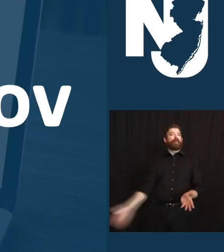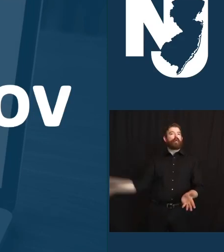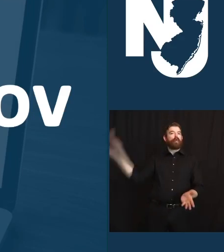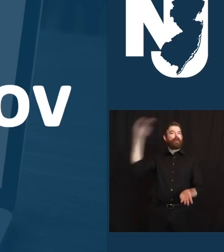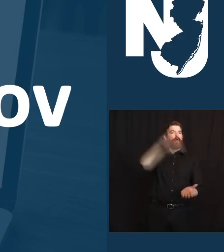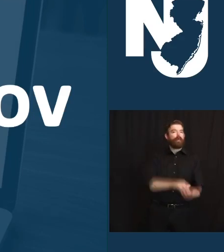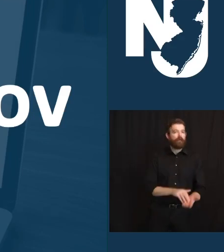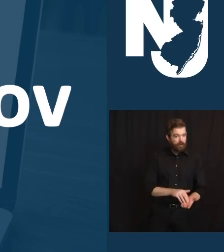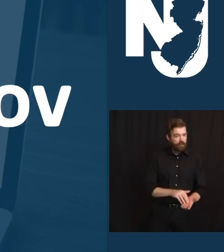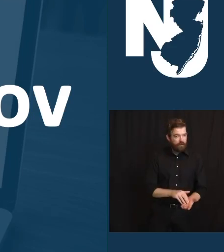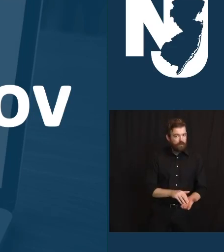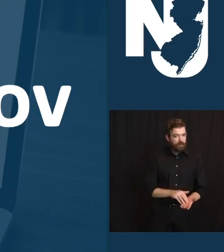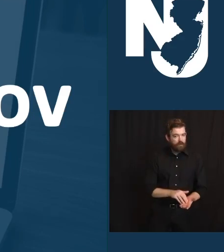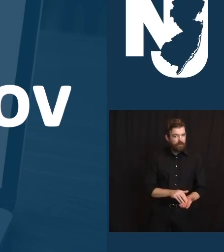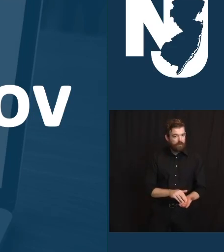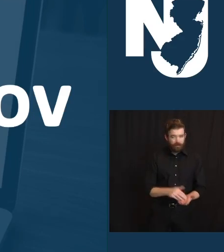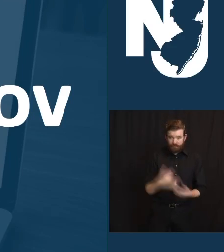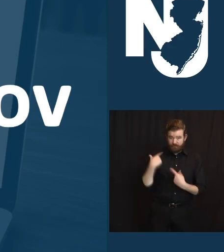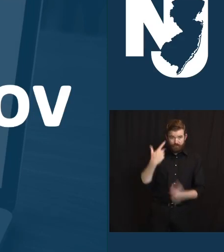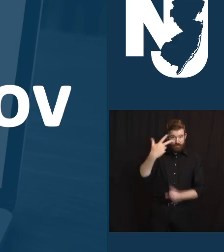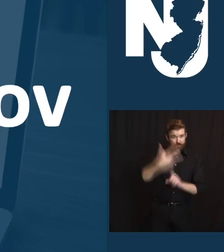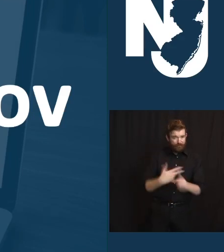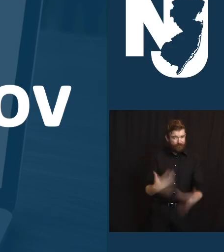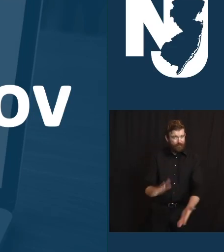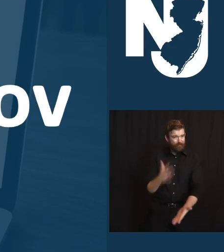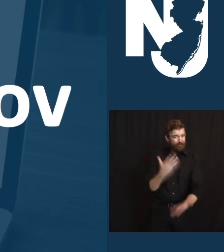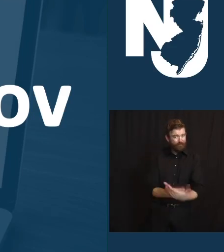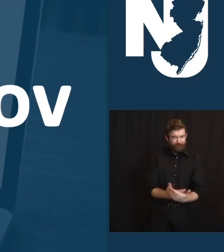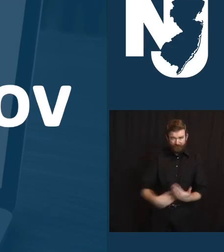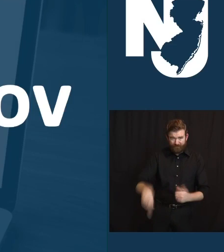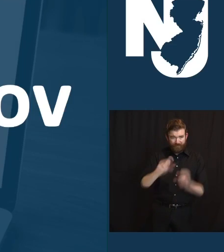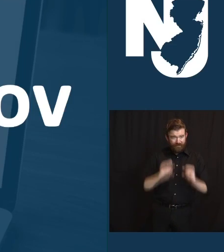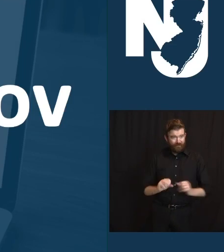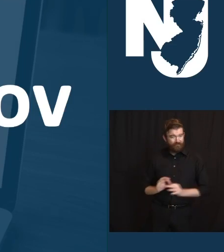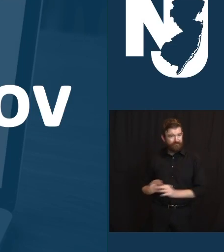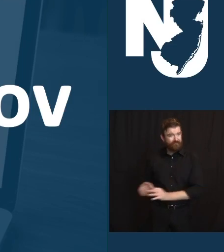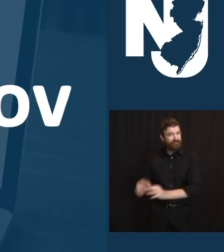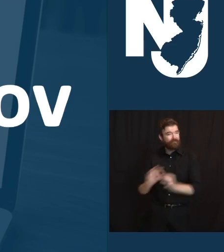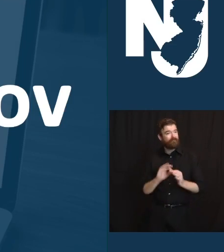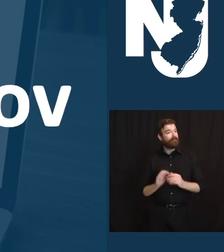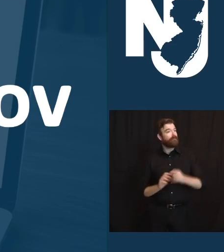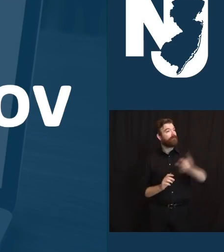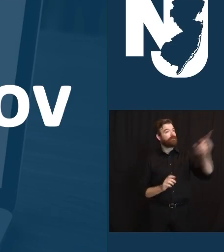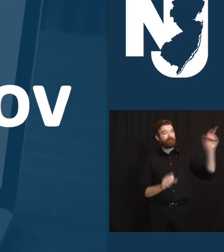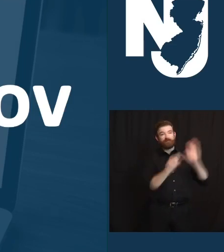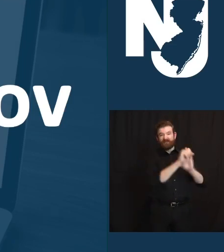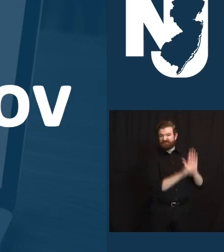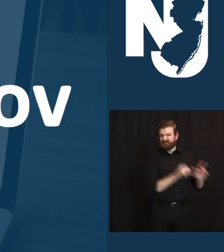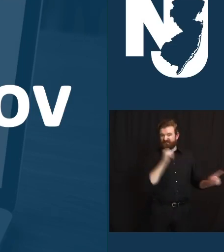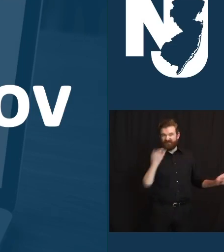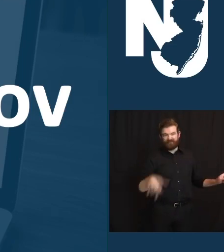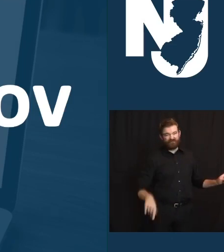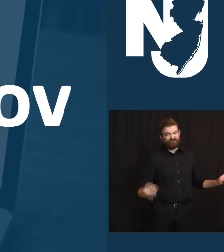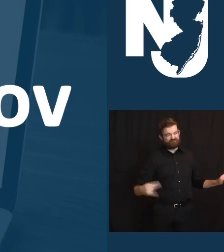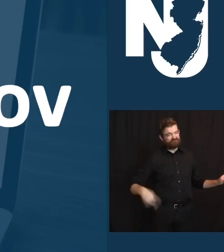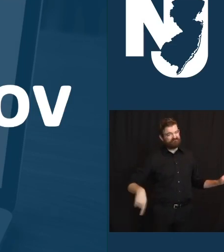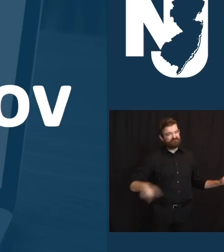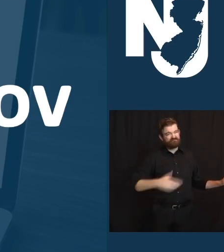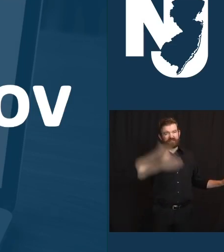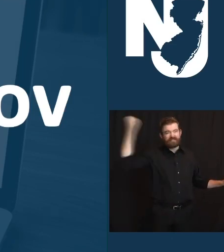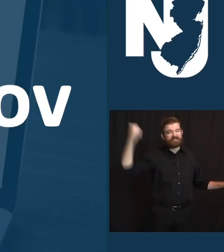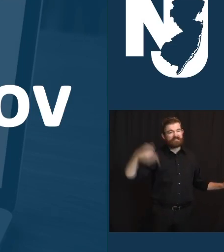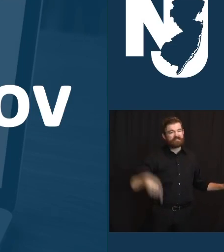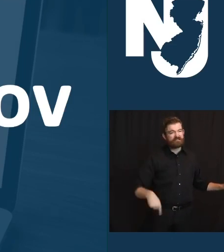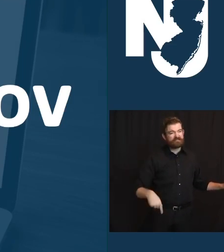work together for the common good. No state has done better than New Jersey. For 3 months, we have pulled together as one New